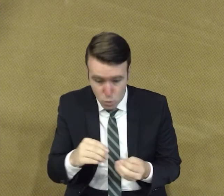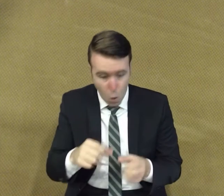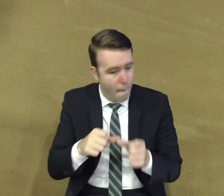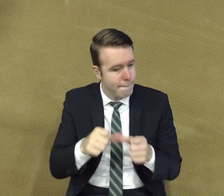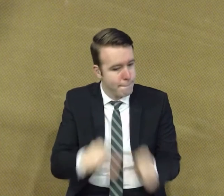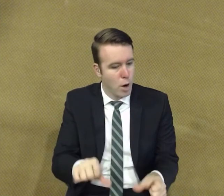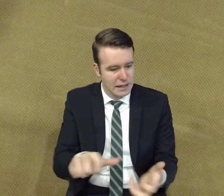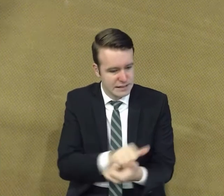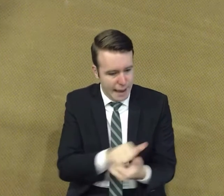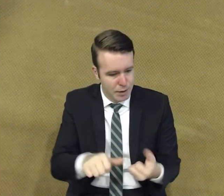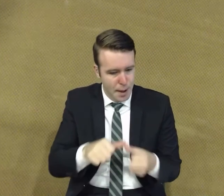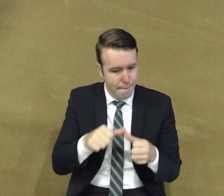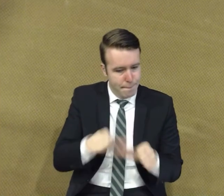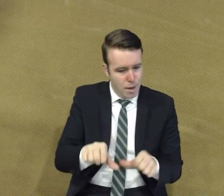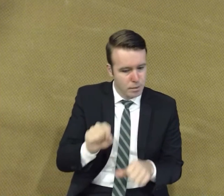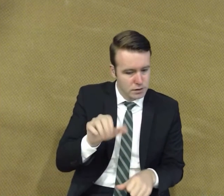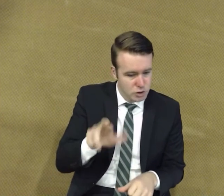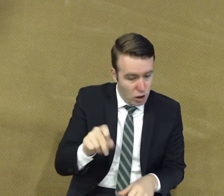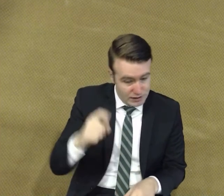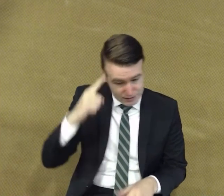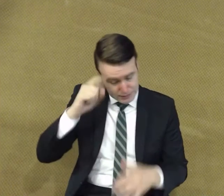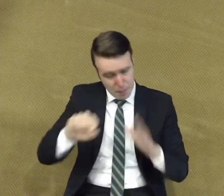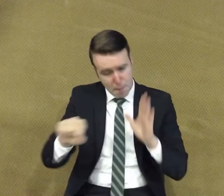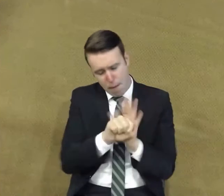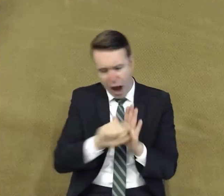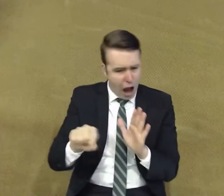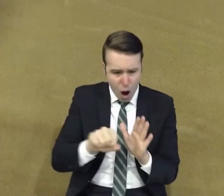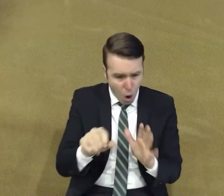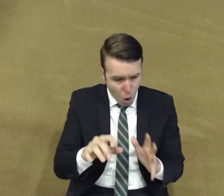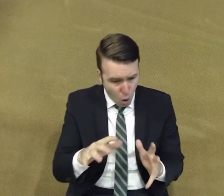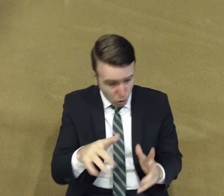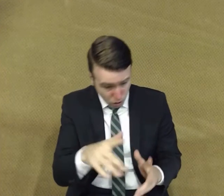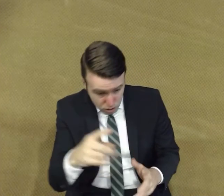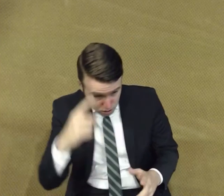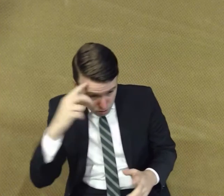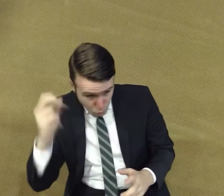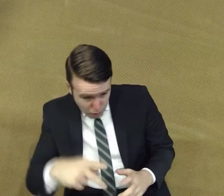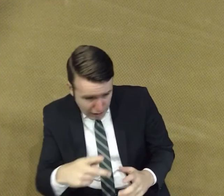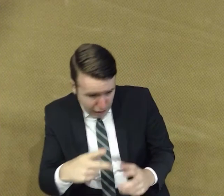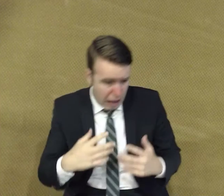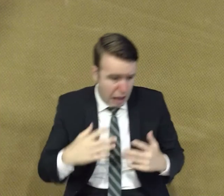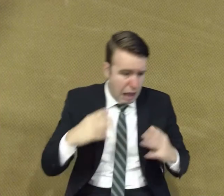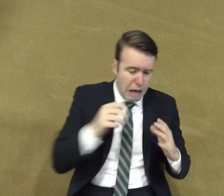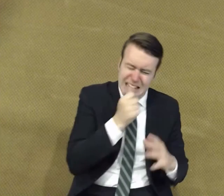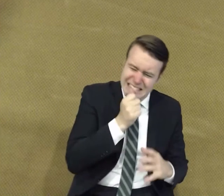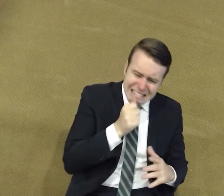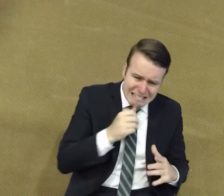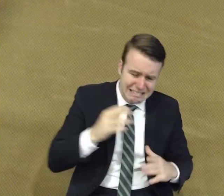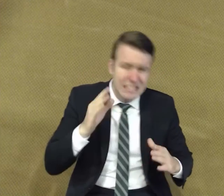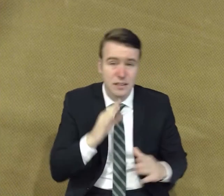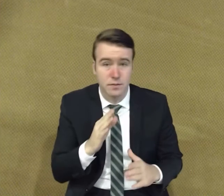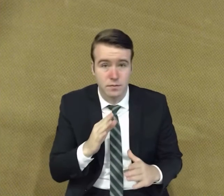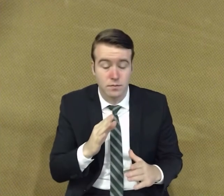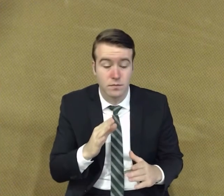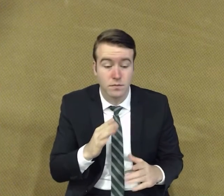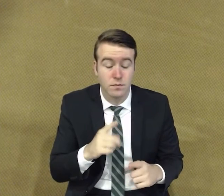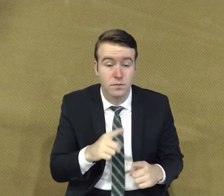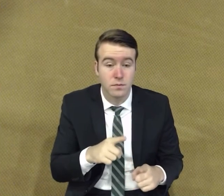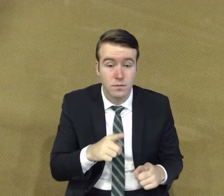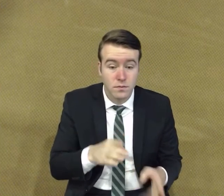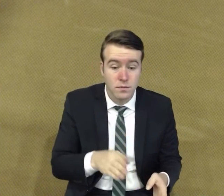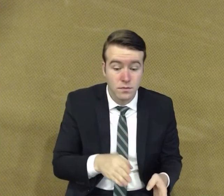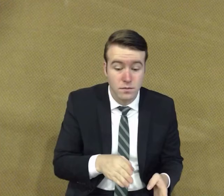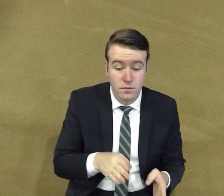permanent scars? Or even if it's a head injury, are they going to come out okay? The